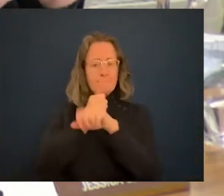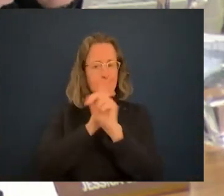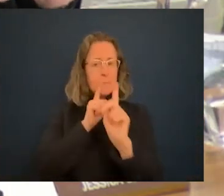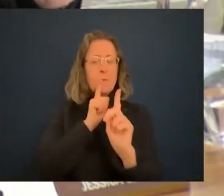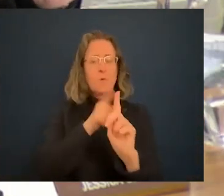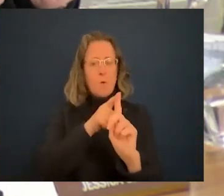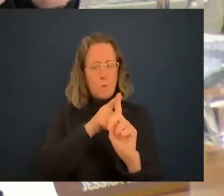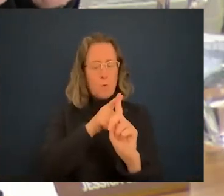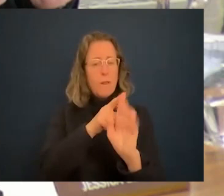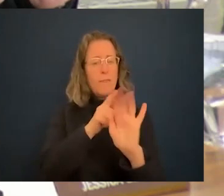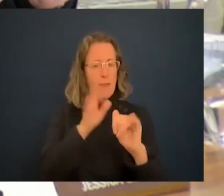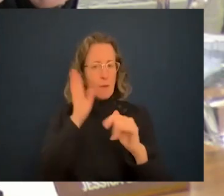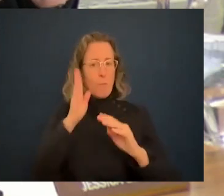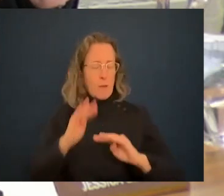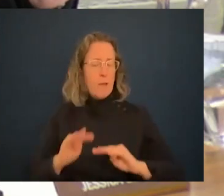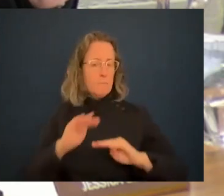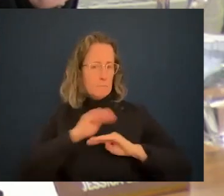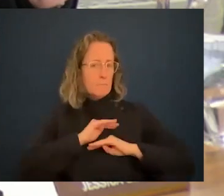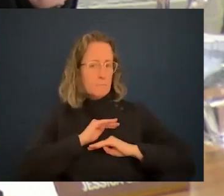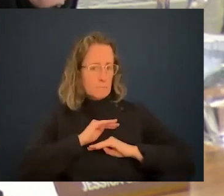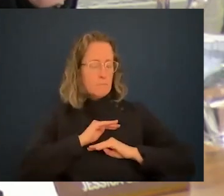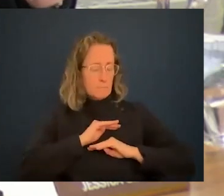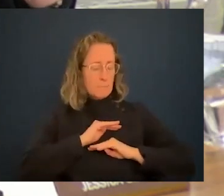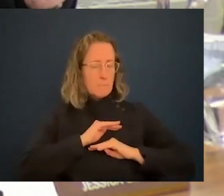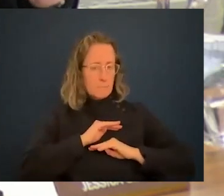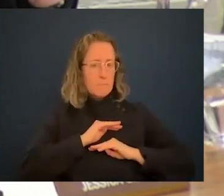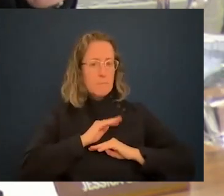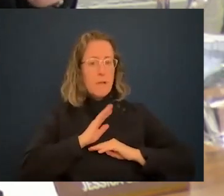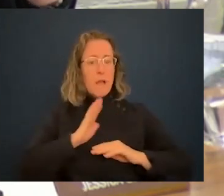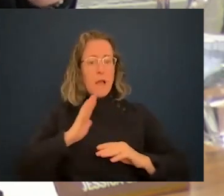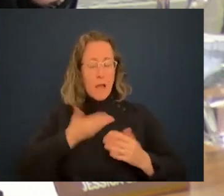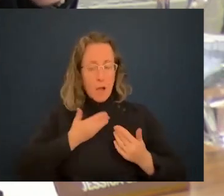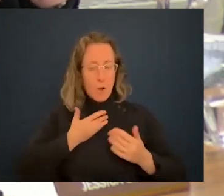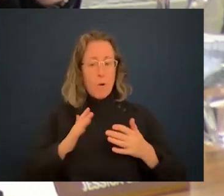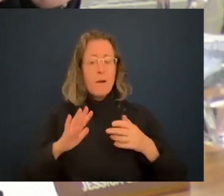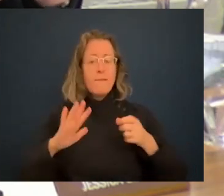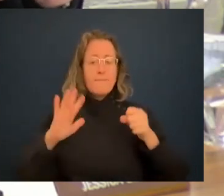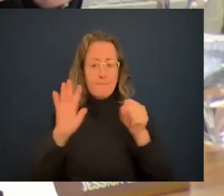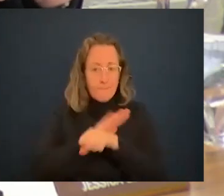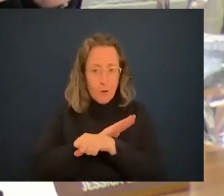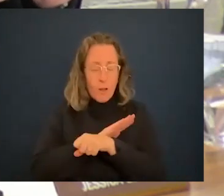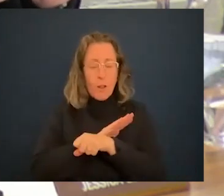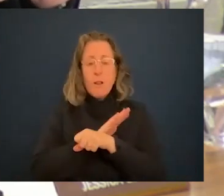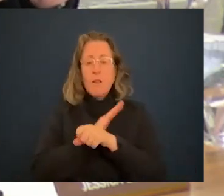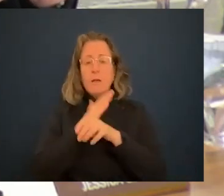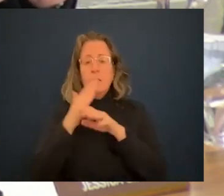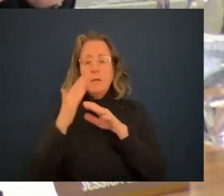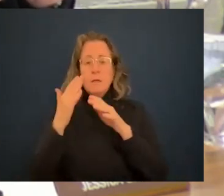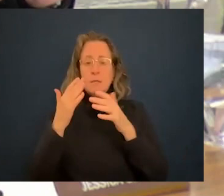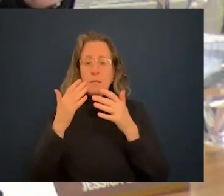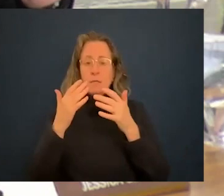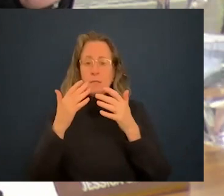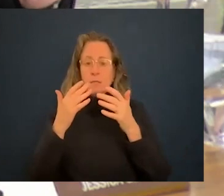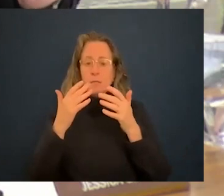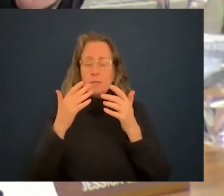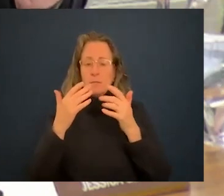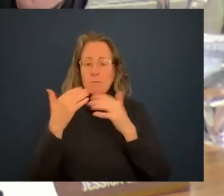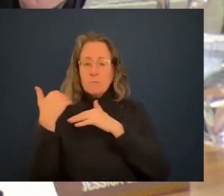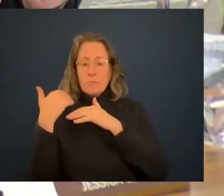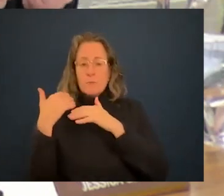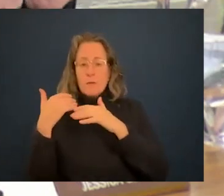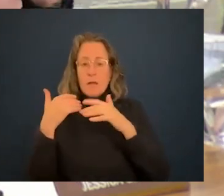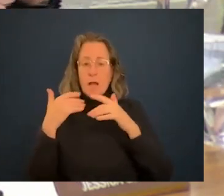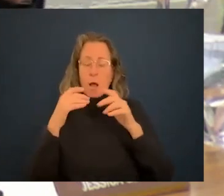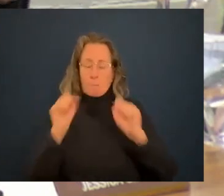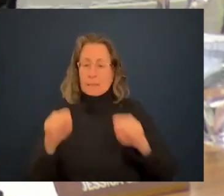is adequate to meet uh um all hazards responses right because the fire department responds to a